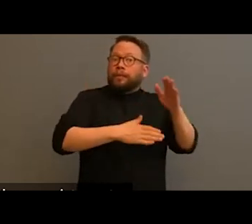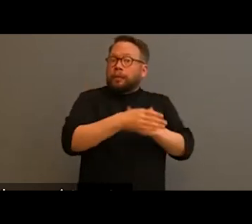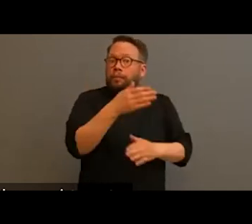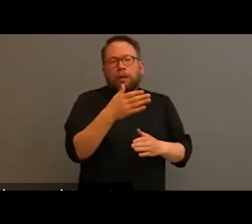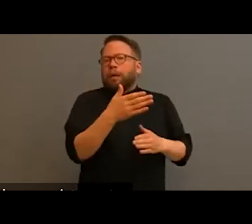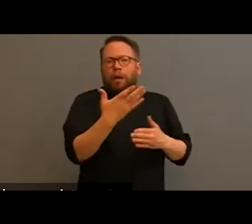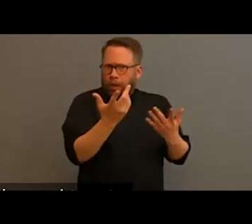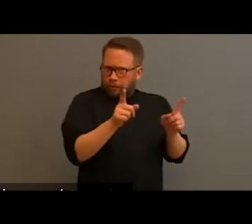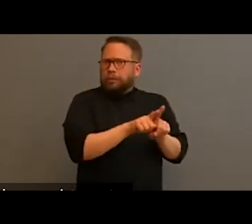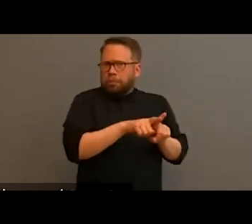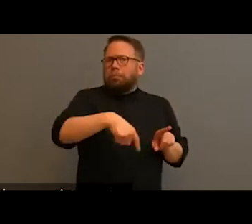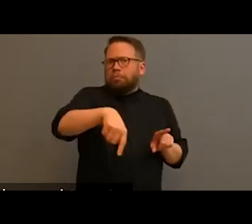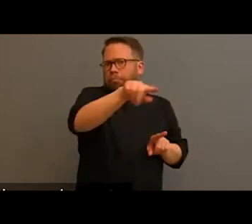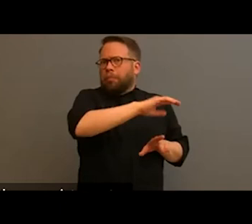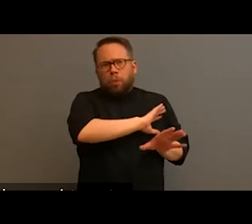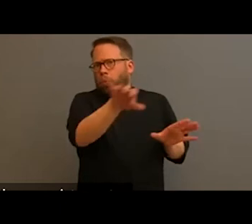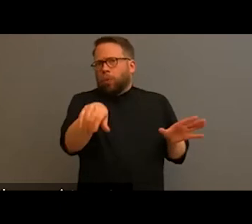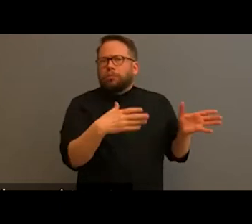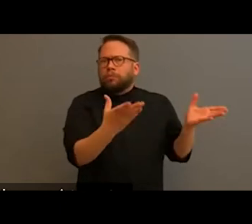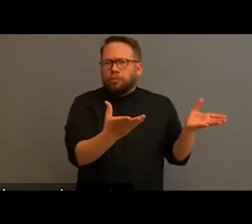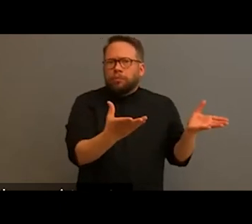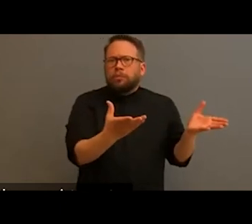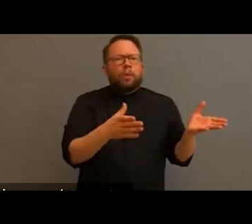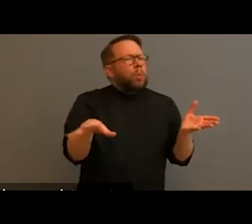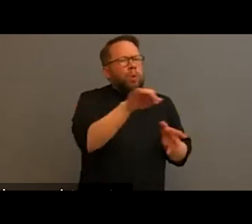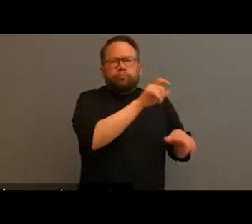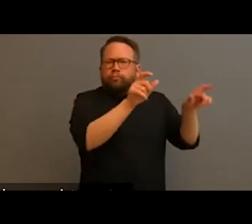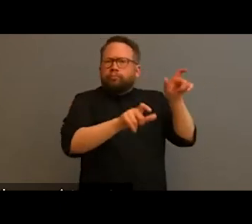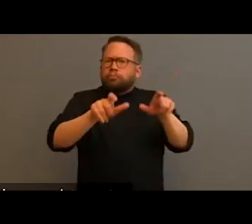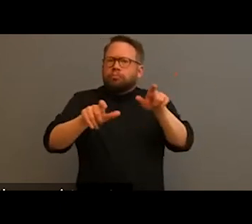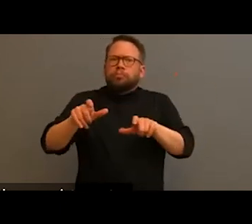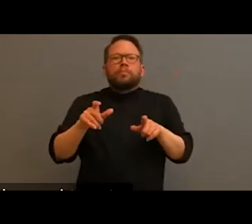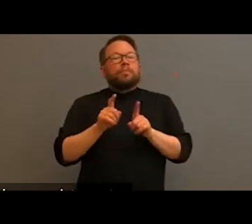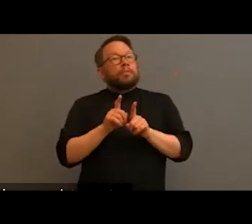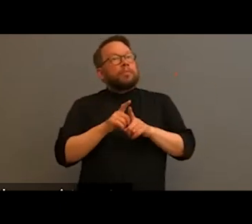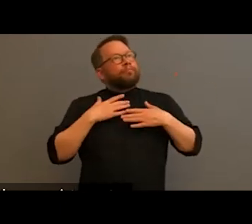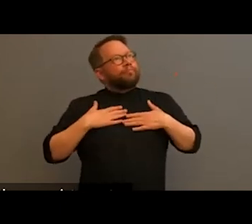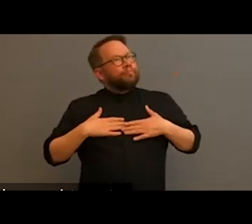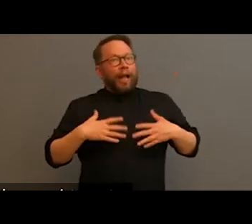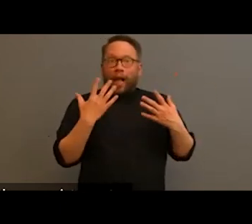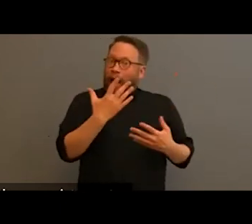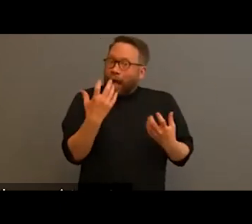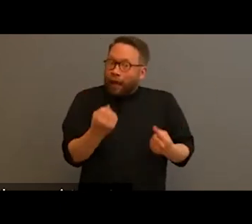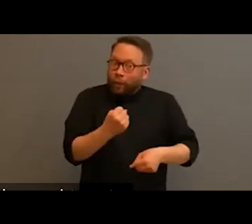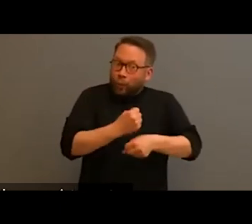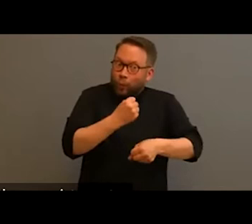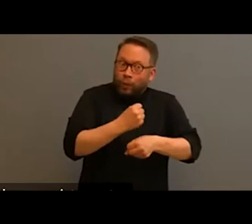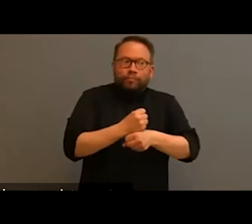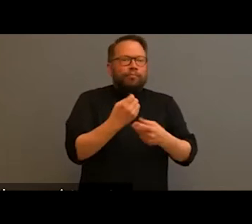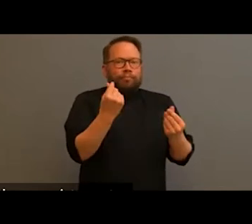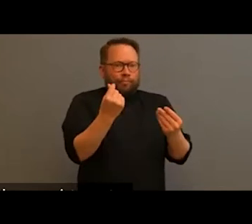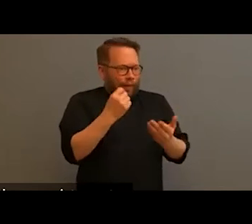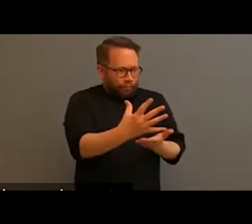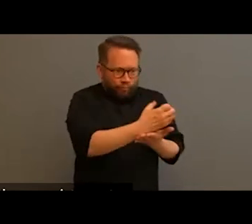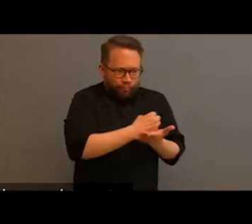We also, everyone has the right to have a full and productive employment with the wages you can live on. Equal pay for work